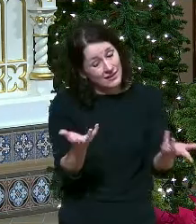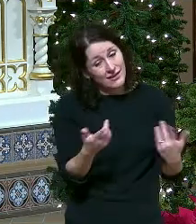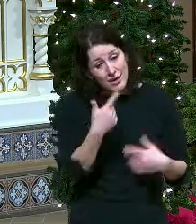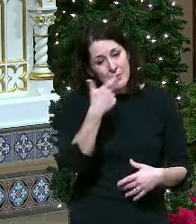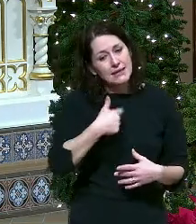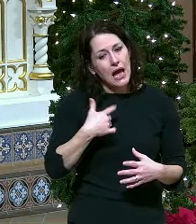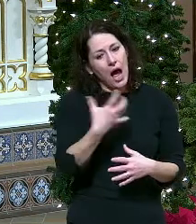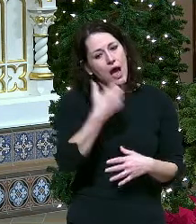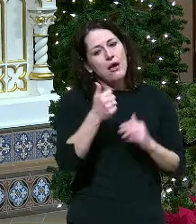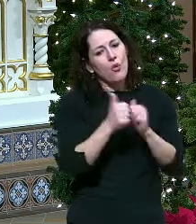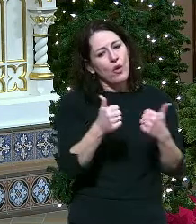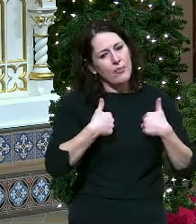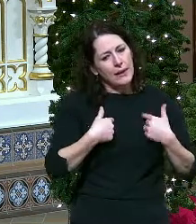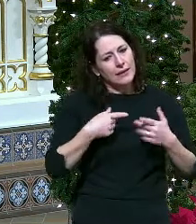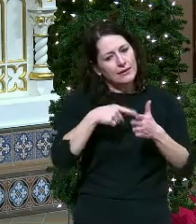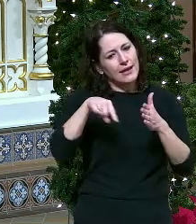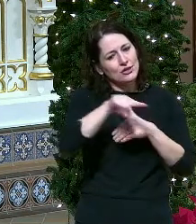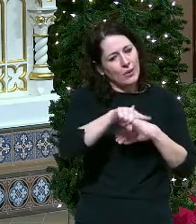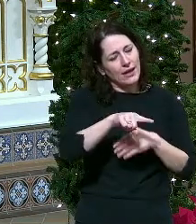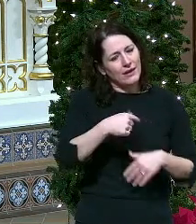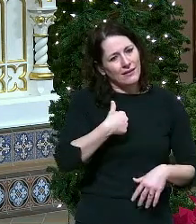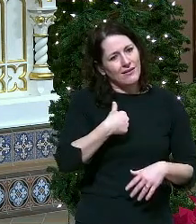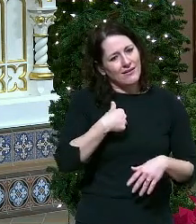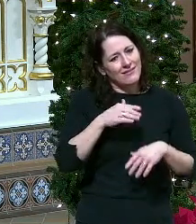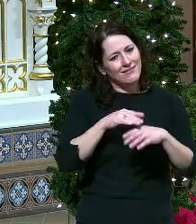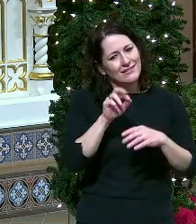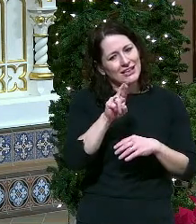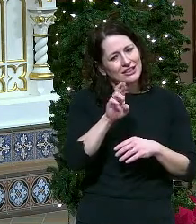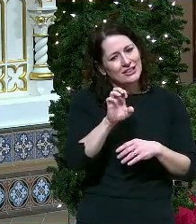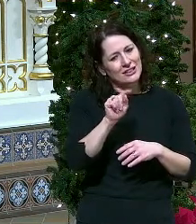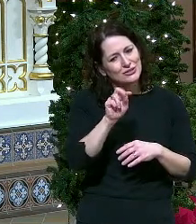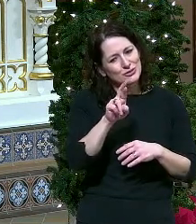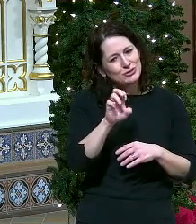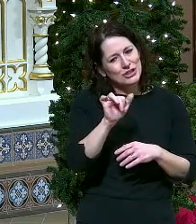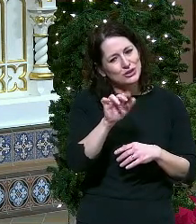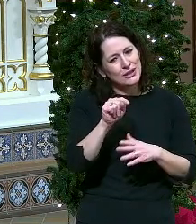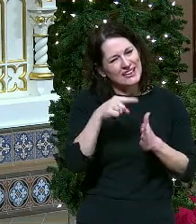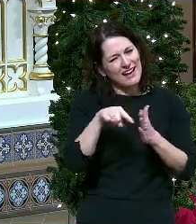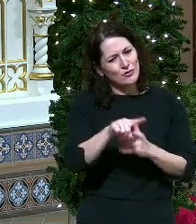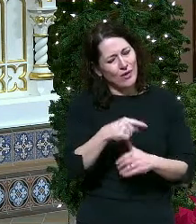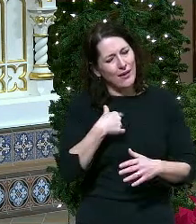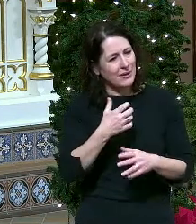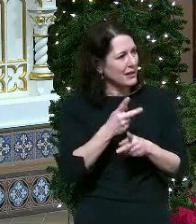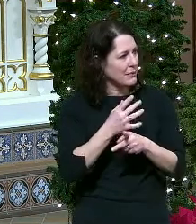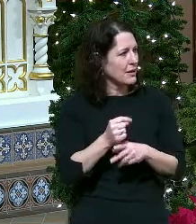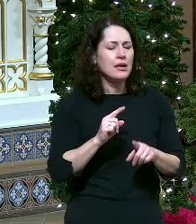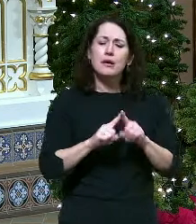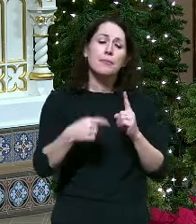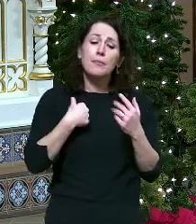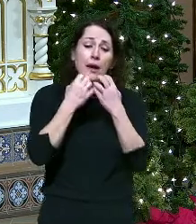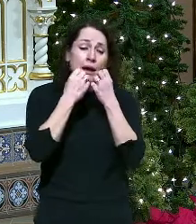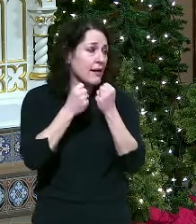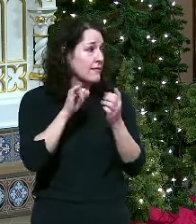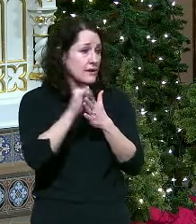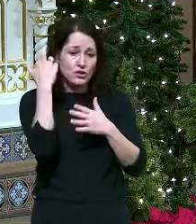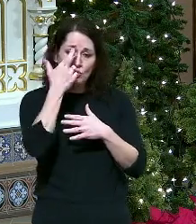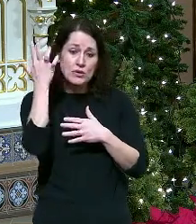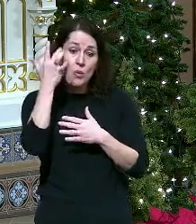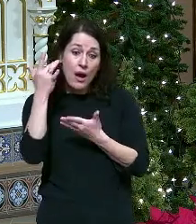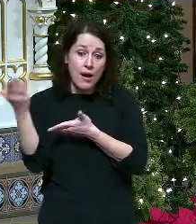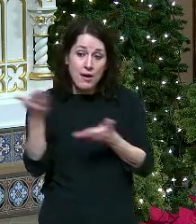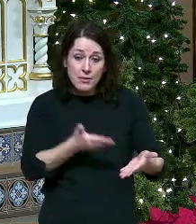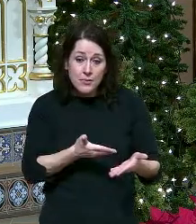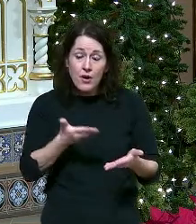week. Okay, I'm just saying. I'm not leaving it here. The thing I really love about this one, and I brought it over